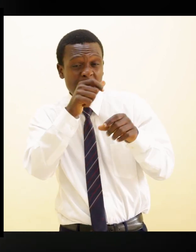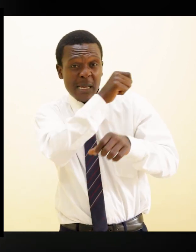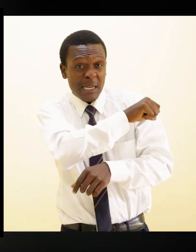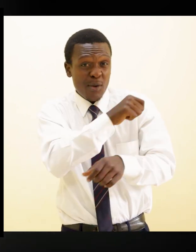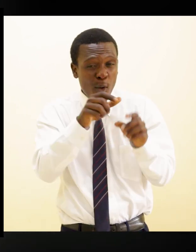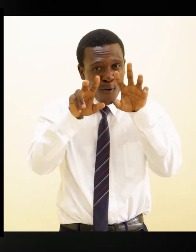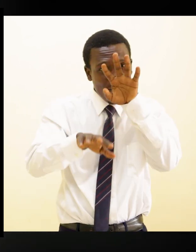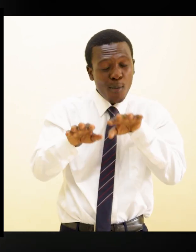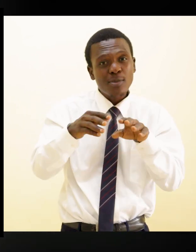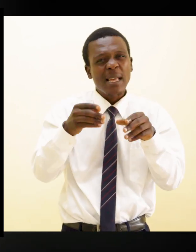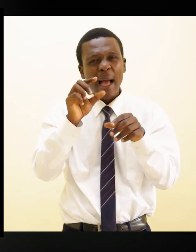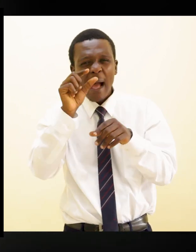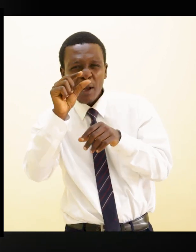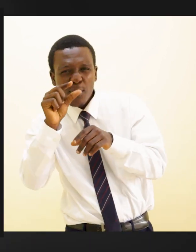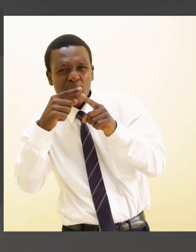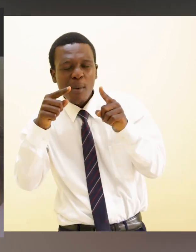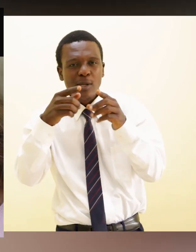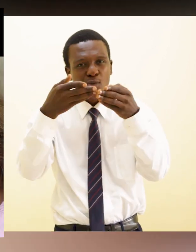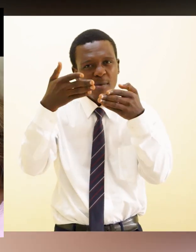and necrotizing.